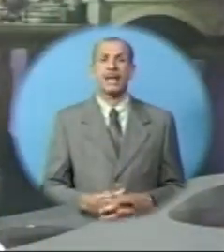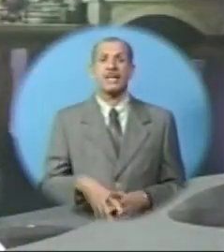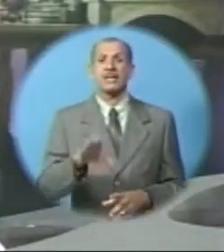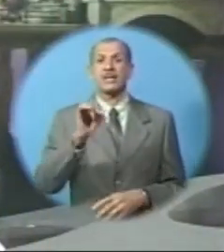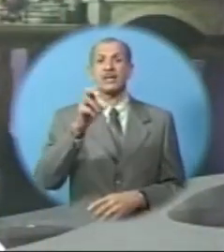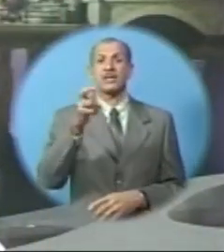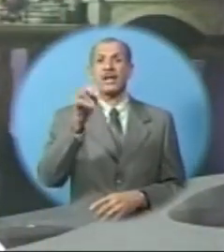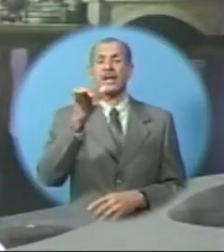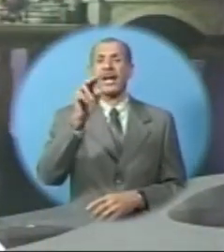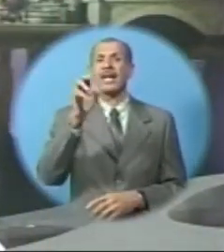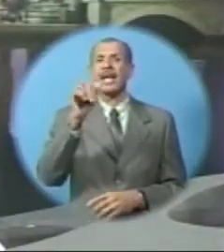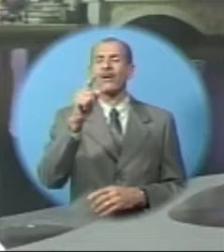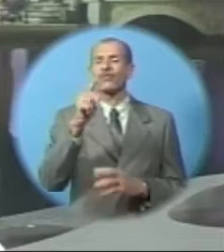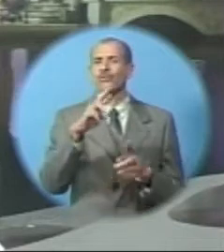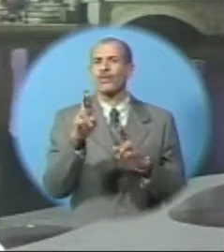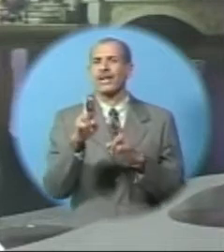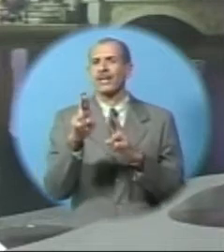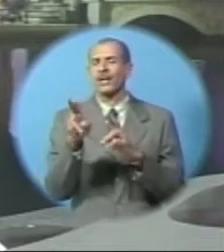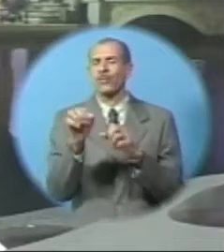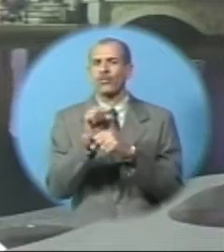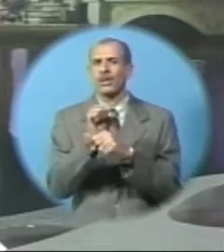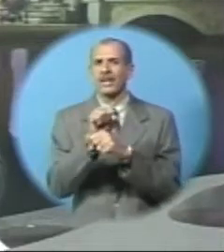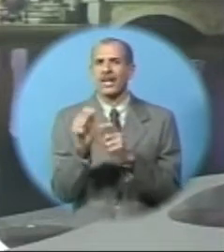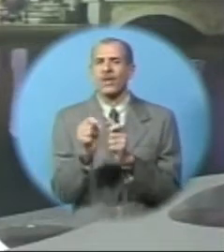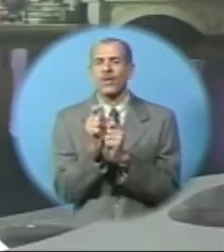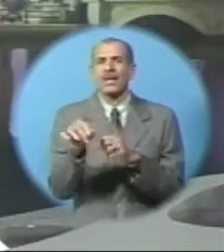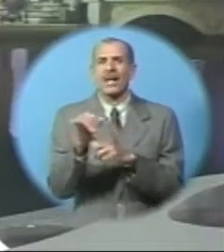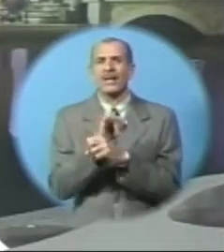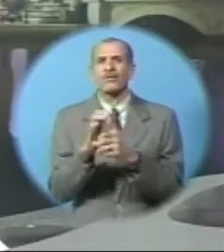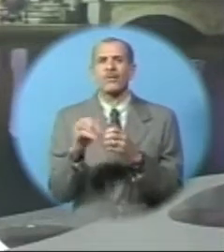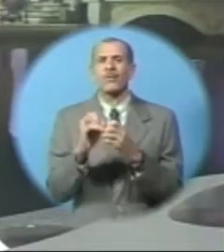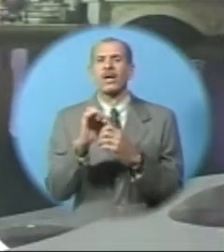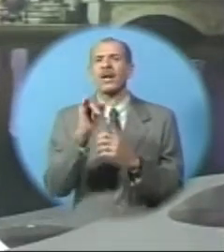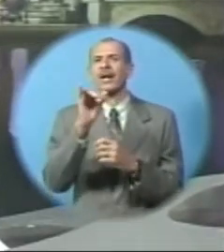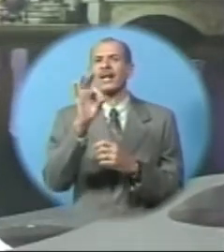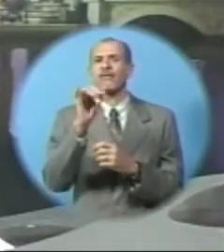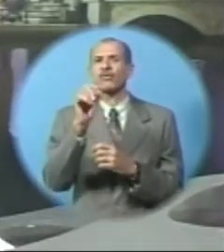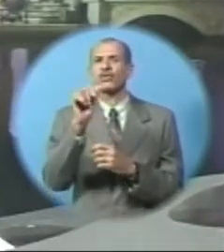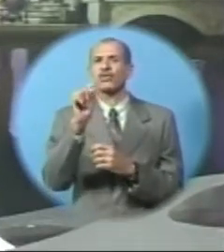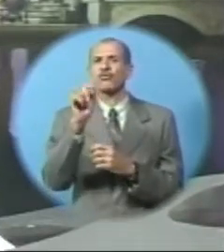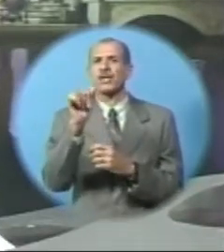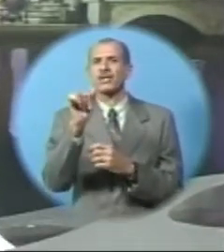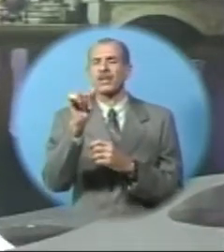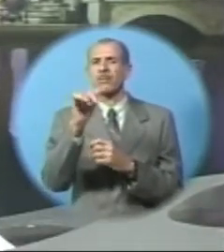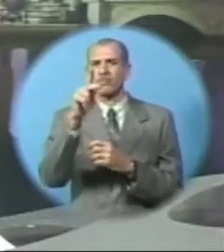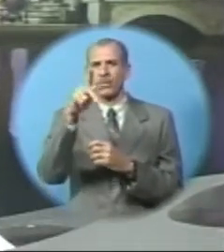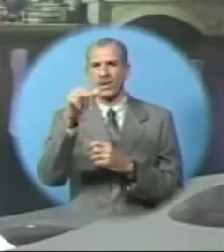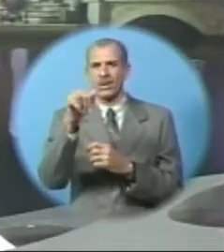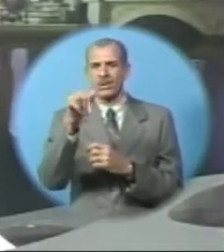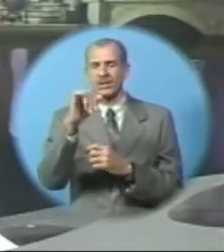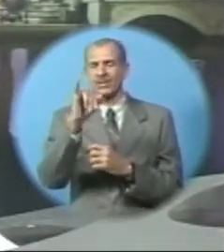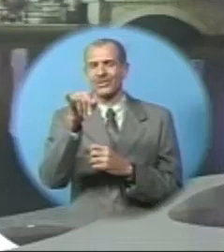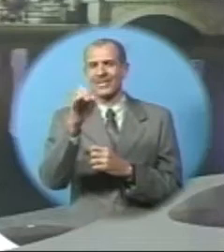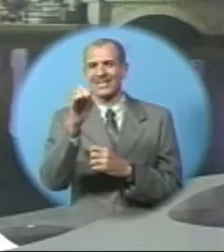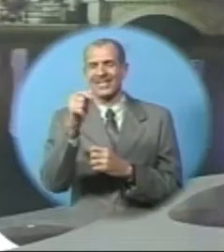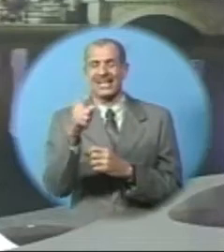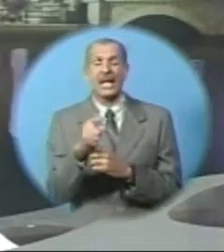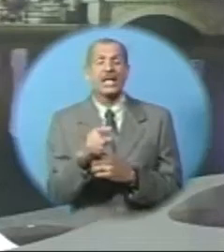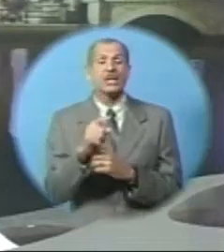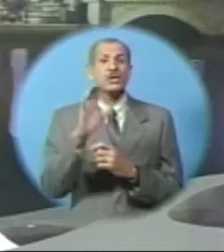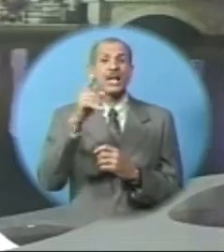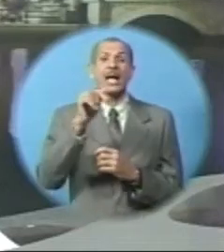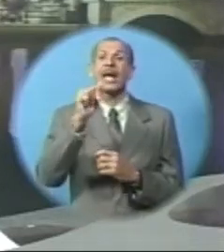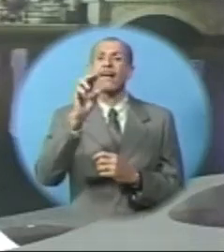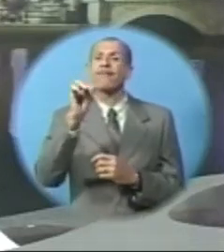China stands ready to cooperate with the island on more infrastructure projects. China's ambassador to Barbados, Wang Ke, says